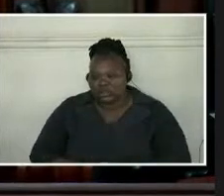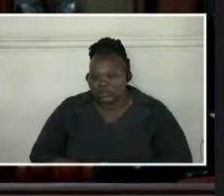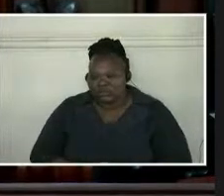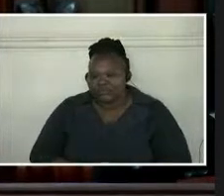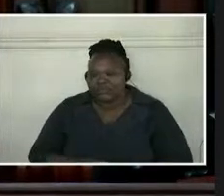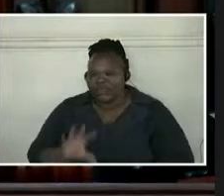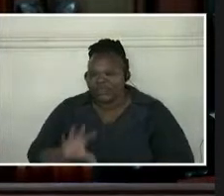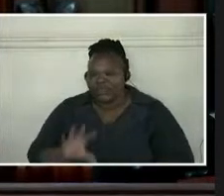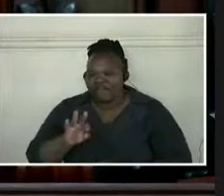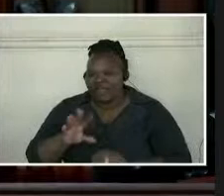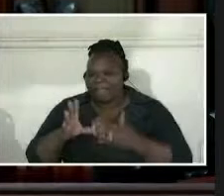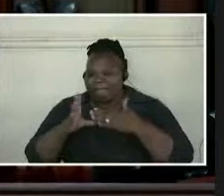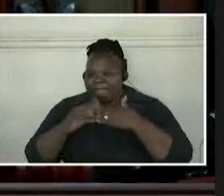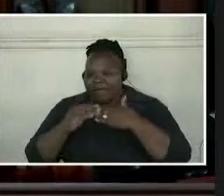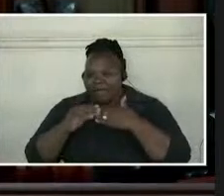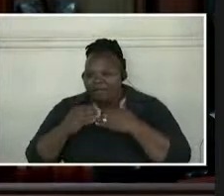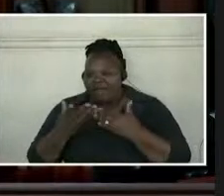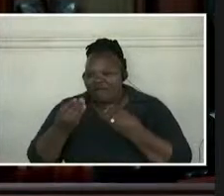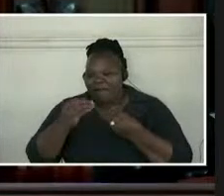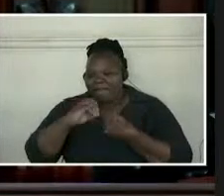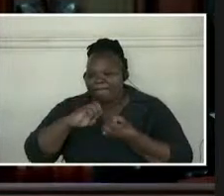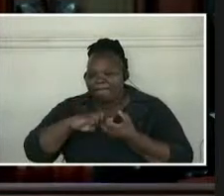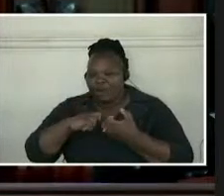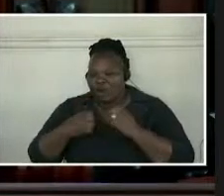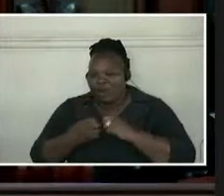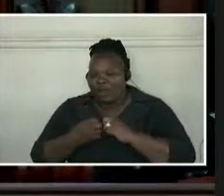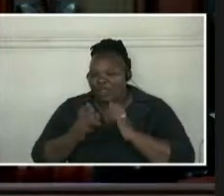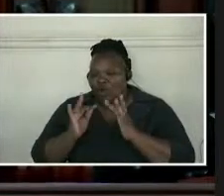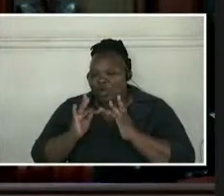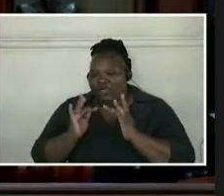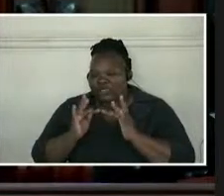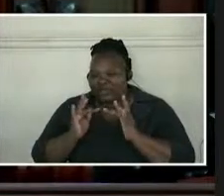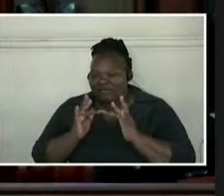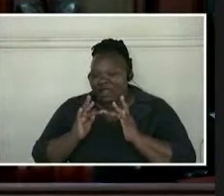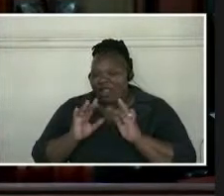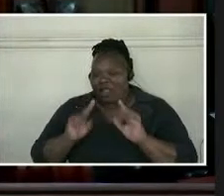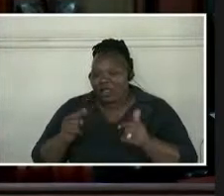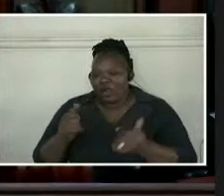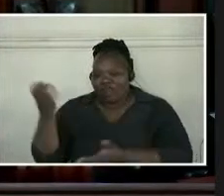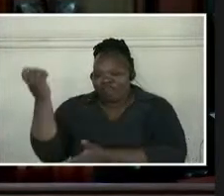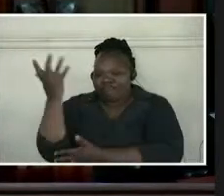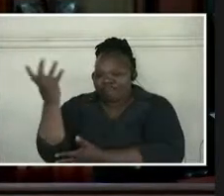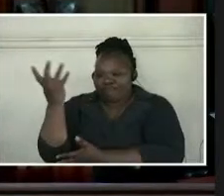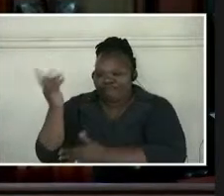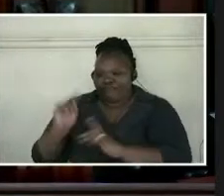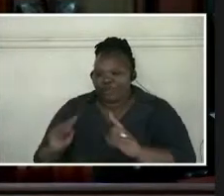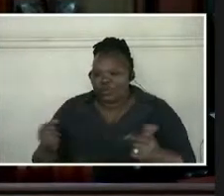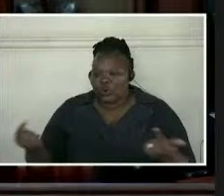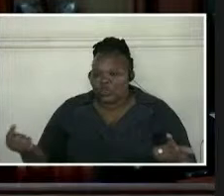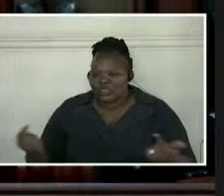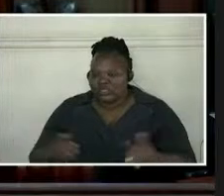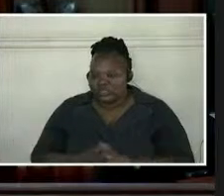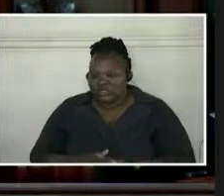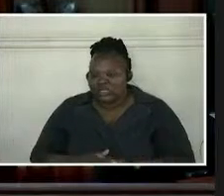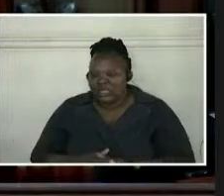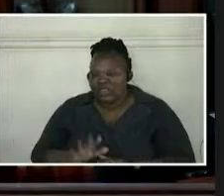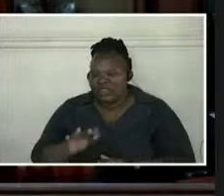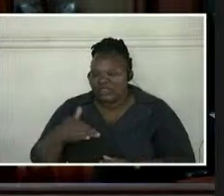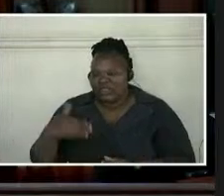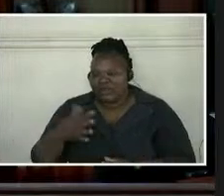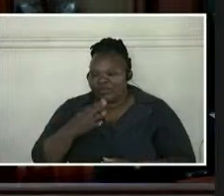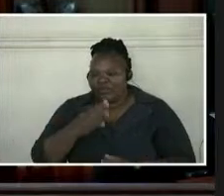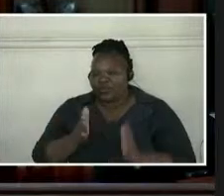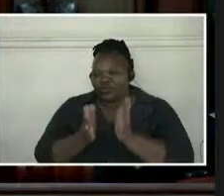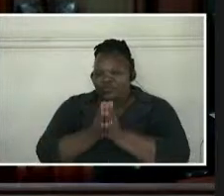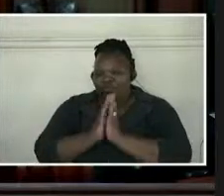if a member has problems with connectivity and is unable to deliver his or her speech the presiding officer will call the